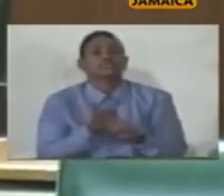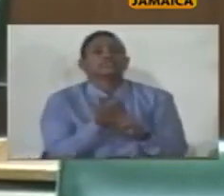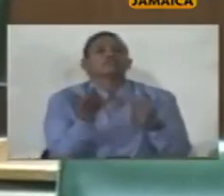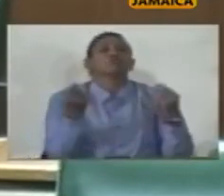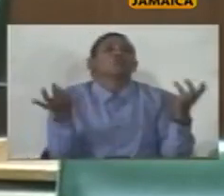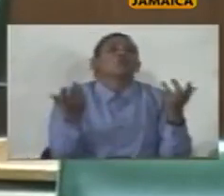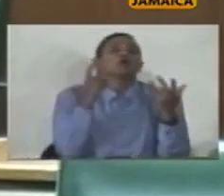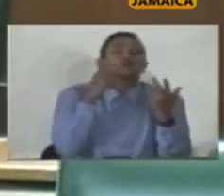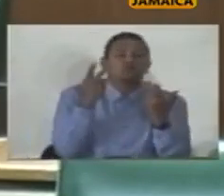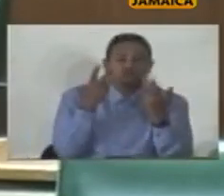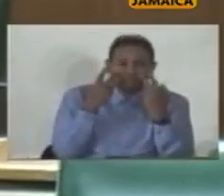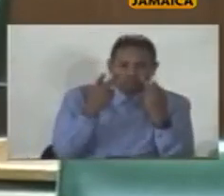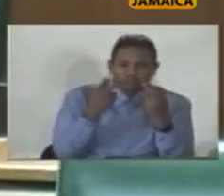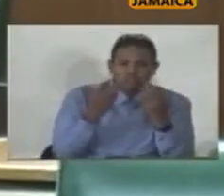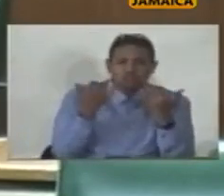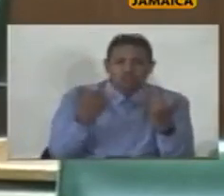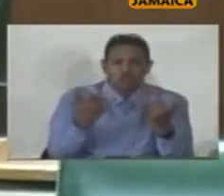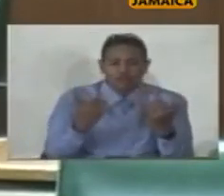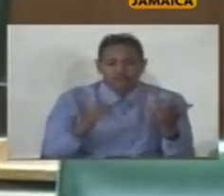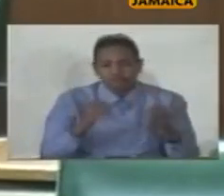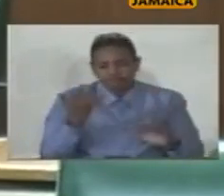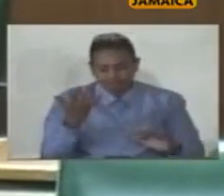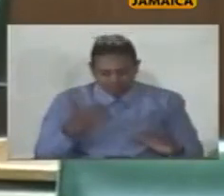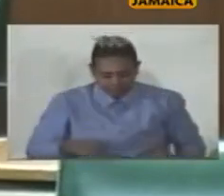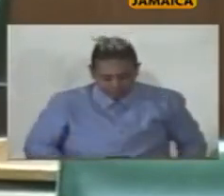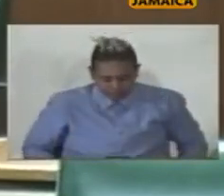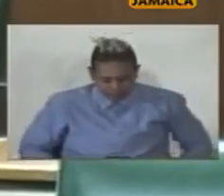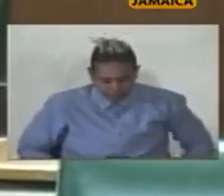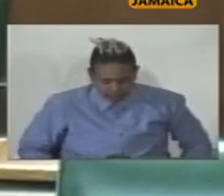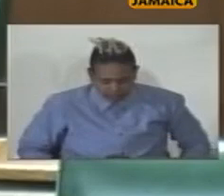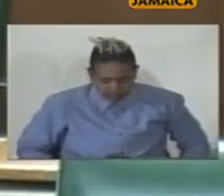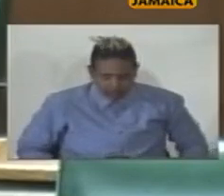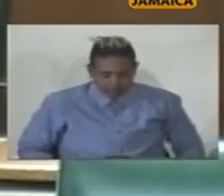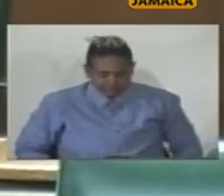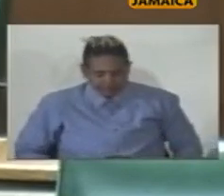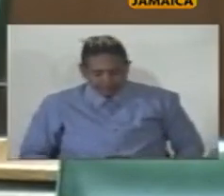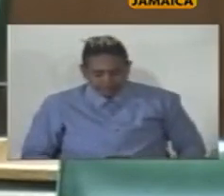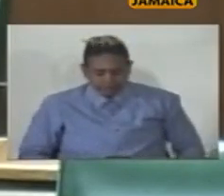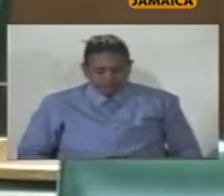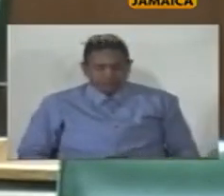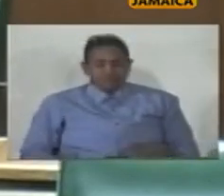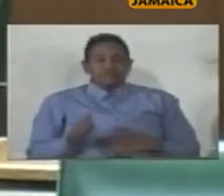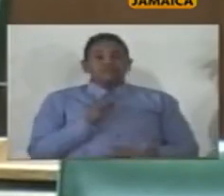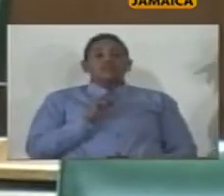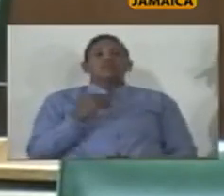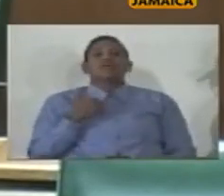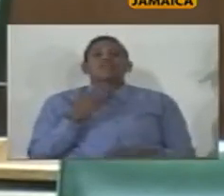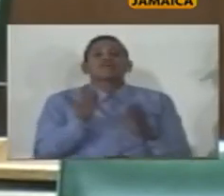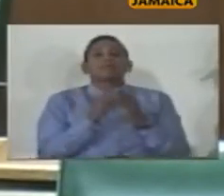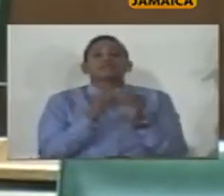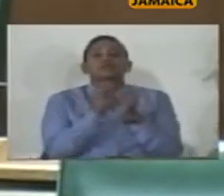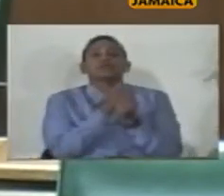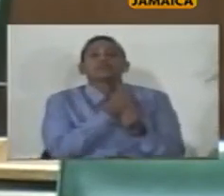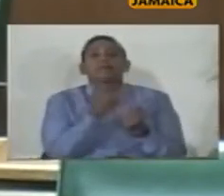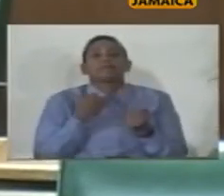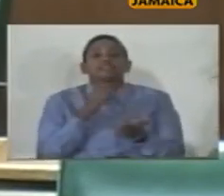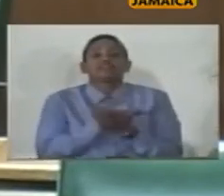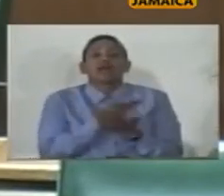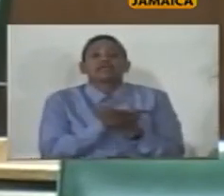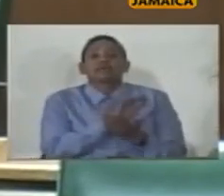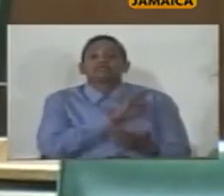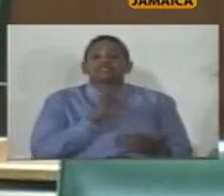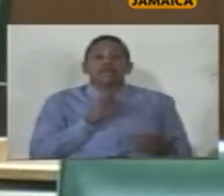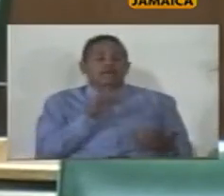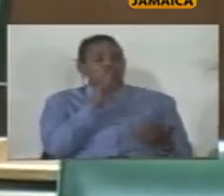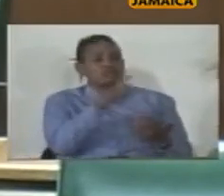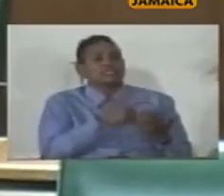the current impasse. I am currently scheduling a meeting with members of the academic staff to